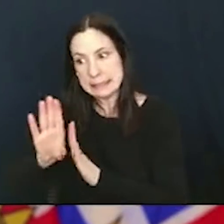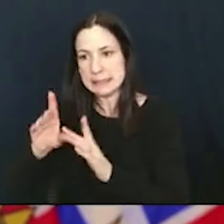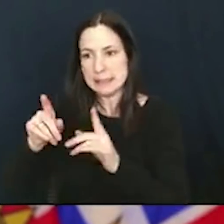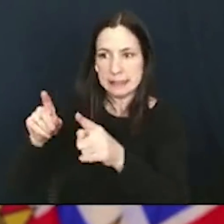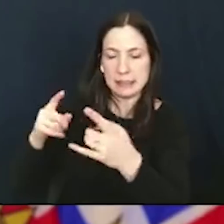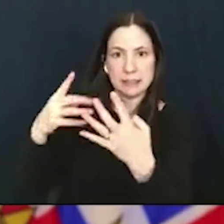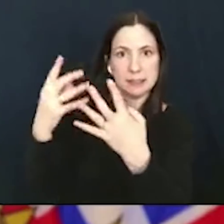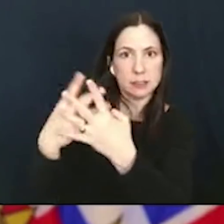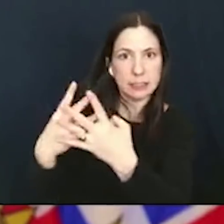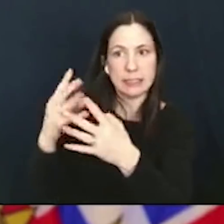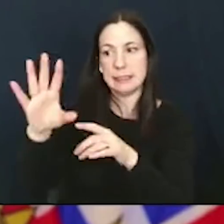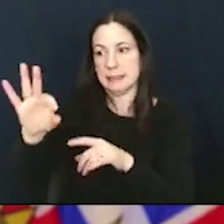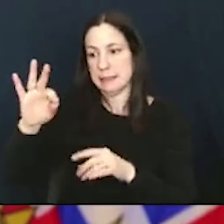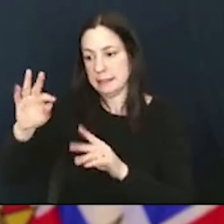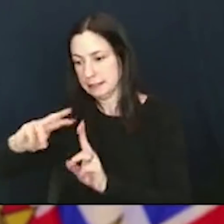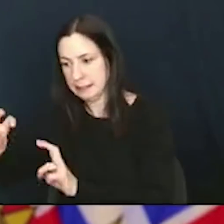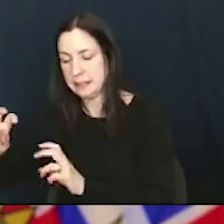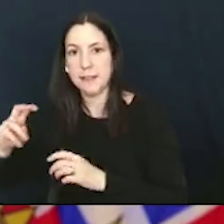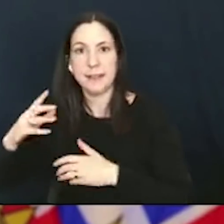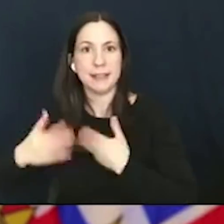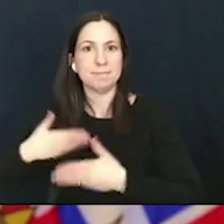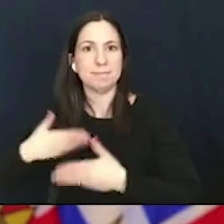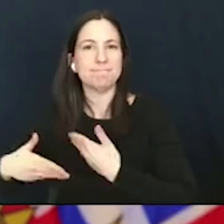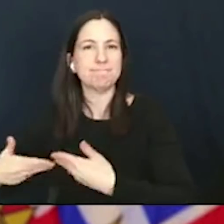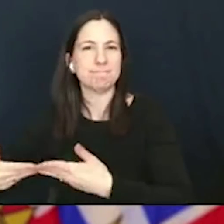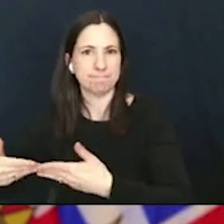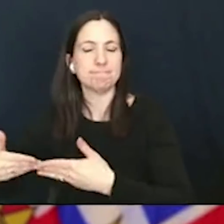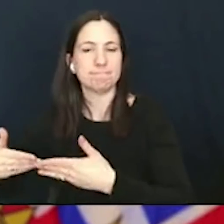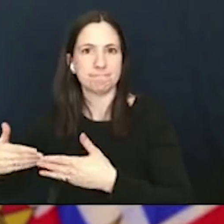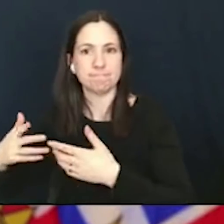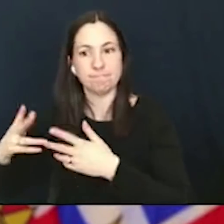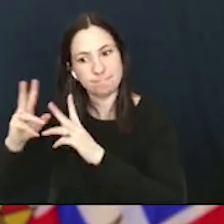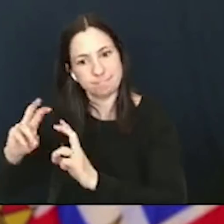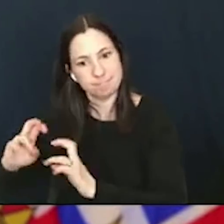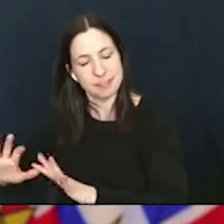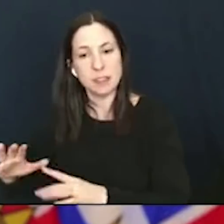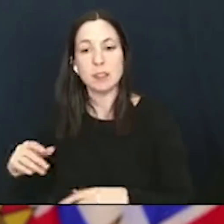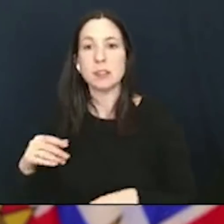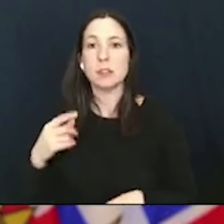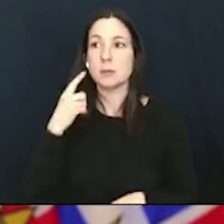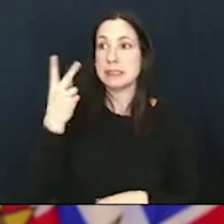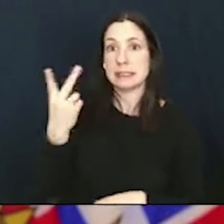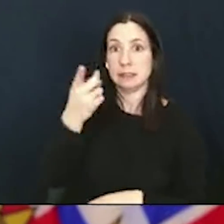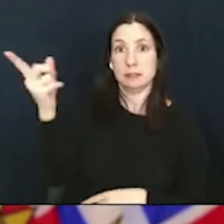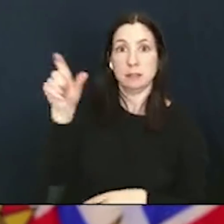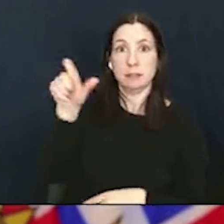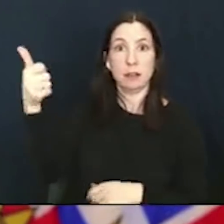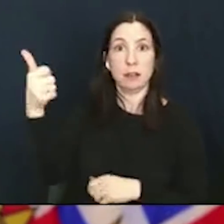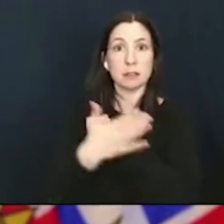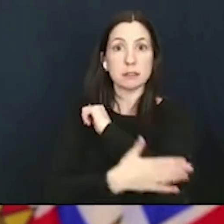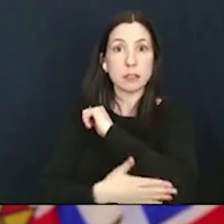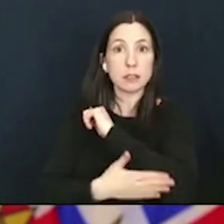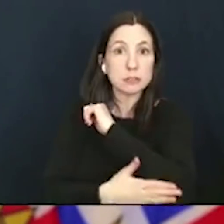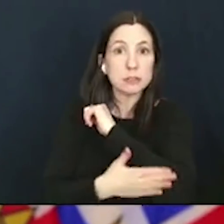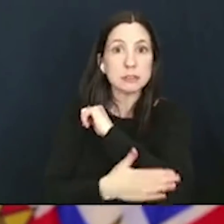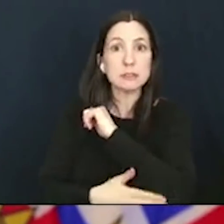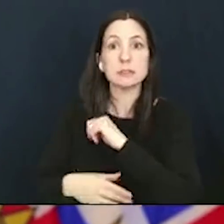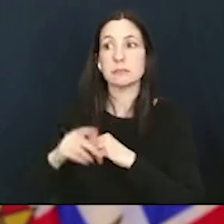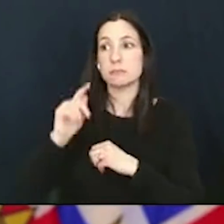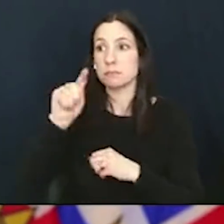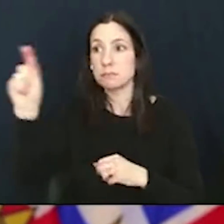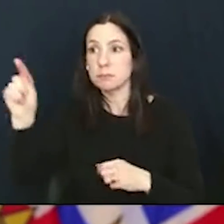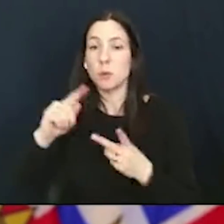new variants that we have seen, the impact that they have had in countries, other places in the world, and in other parts